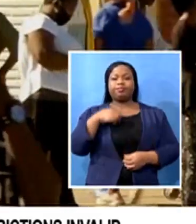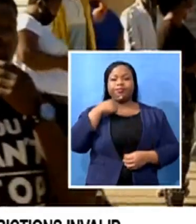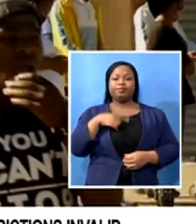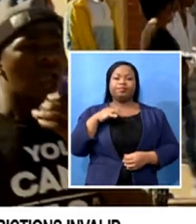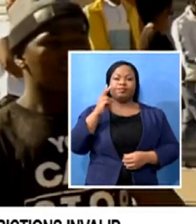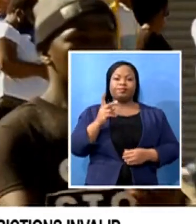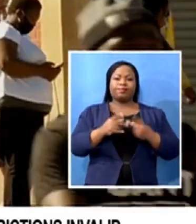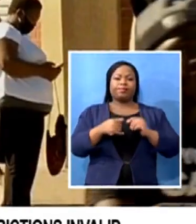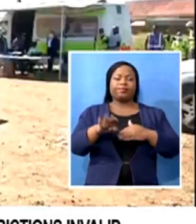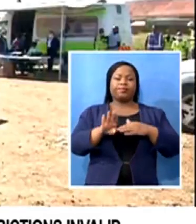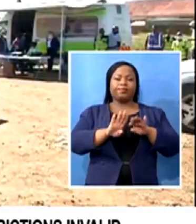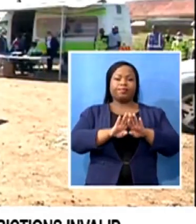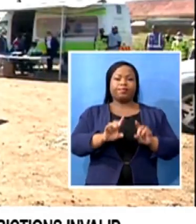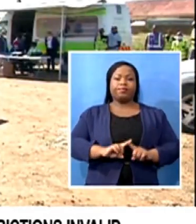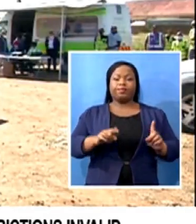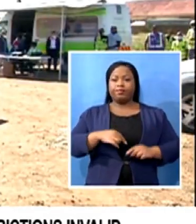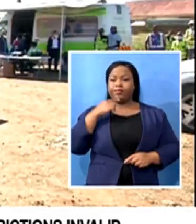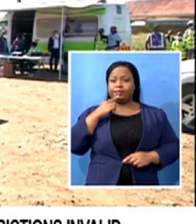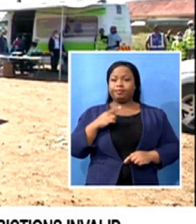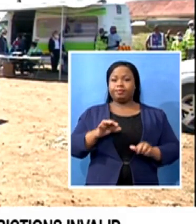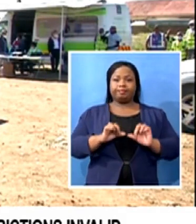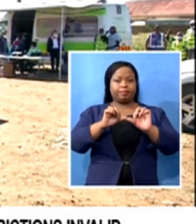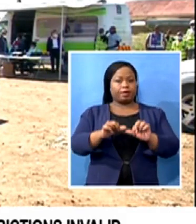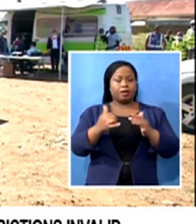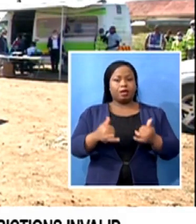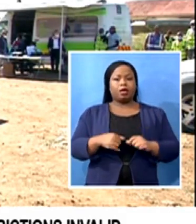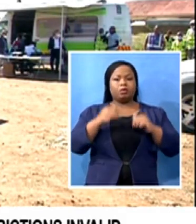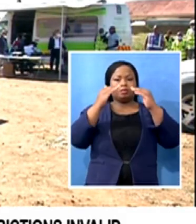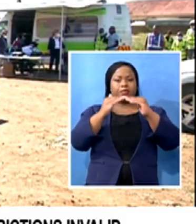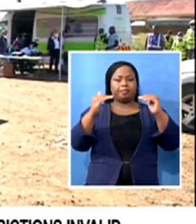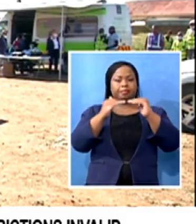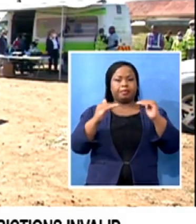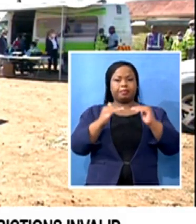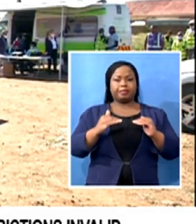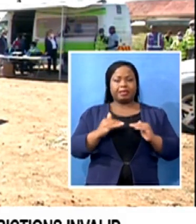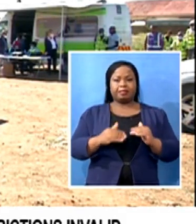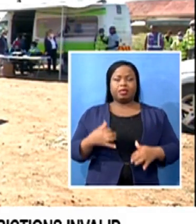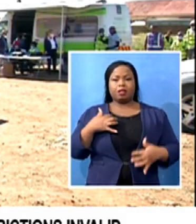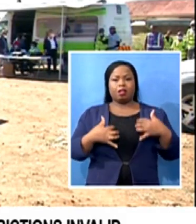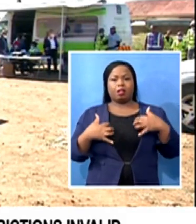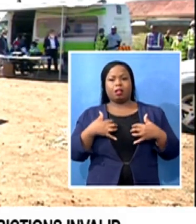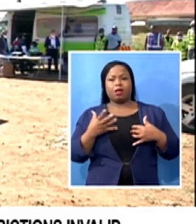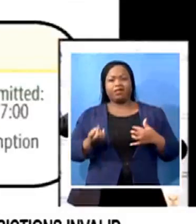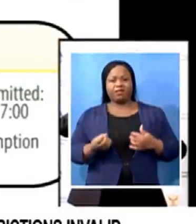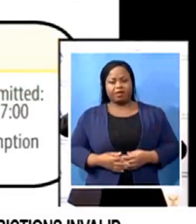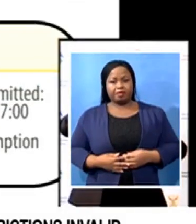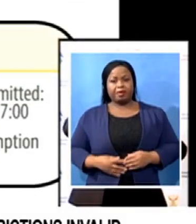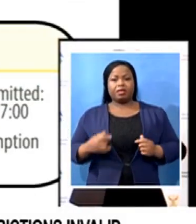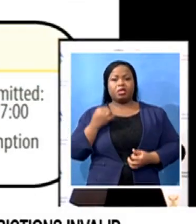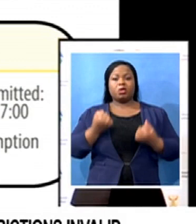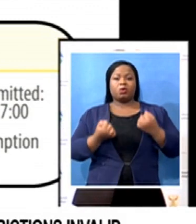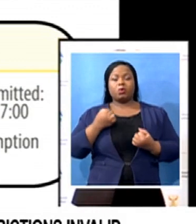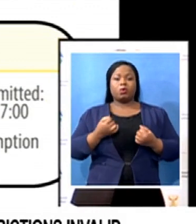extension on the lockdown into the different phases started to cause rifts. A court bid was initiated, calling level 3 and 4